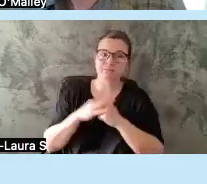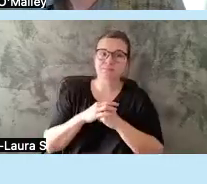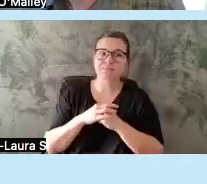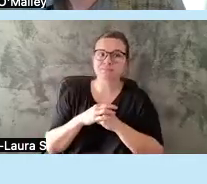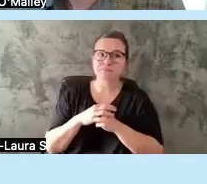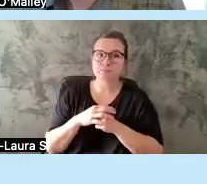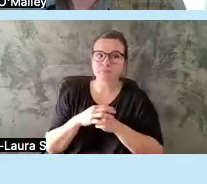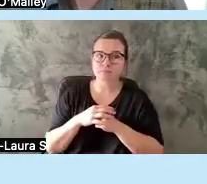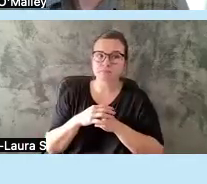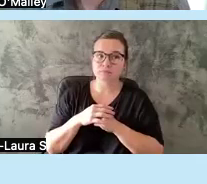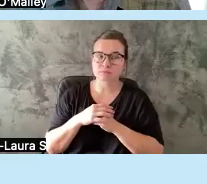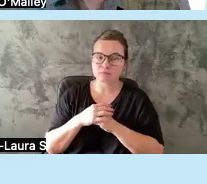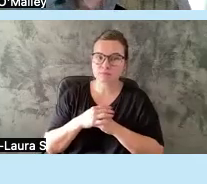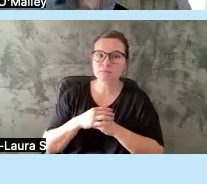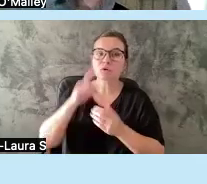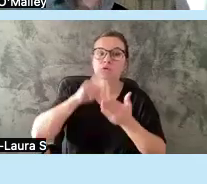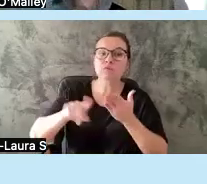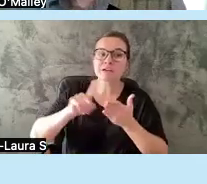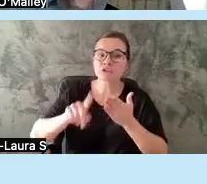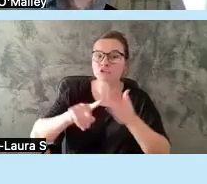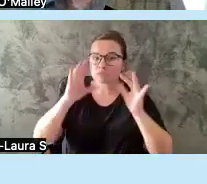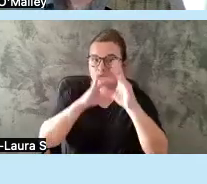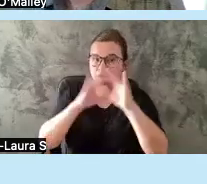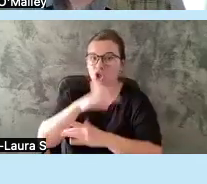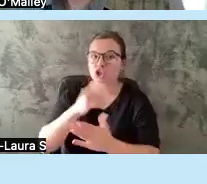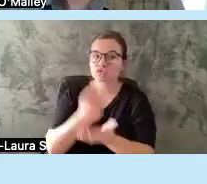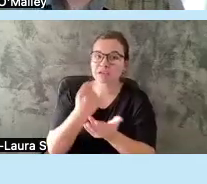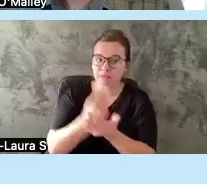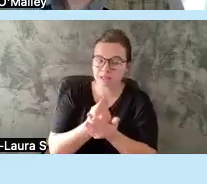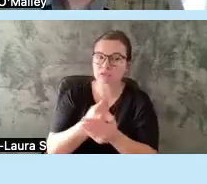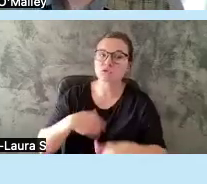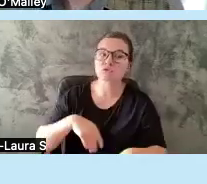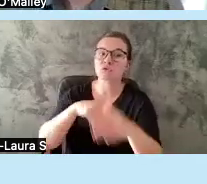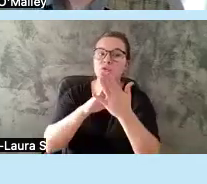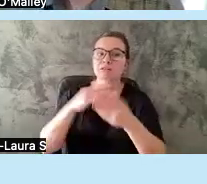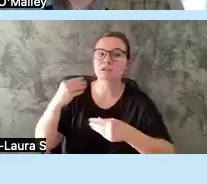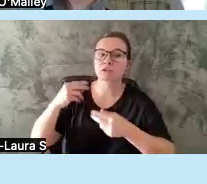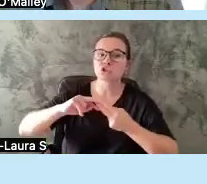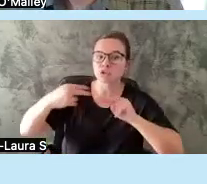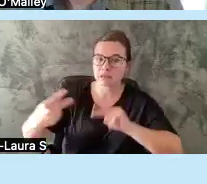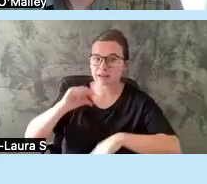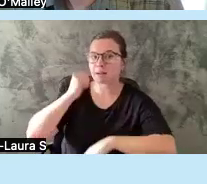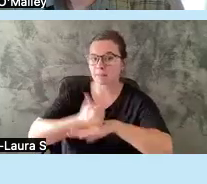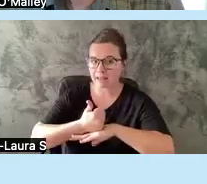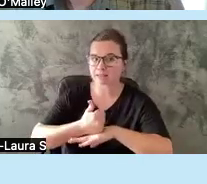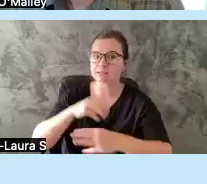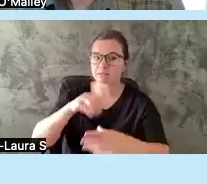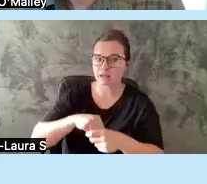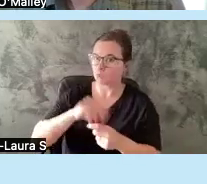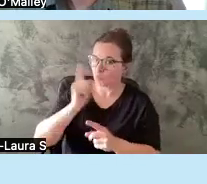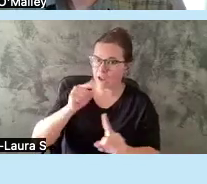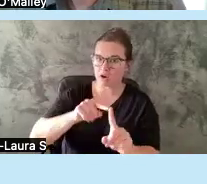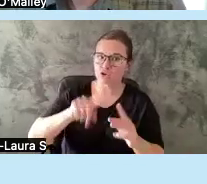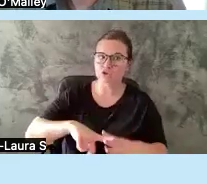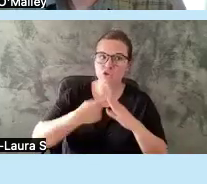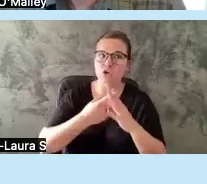it's researchers are actively exploring treatments to address genetically based conditions at their source. And